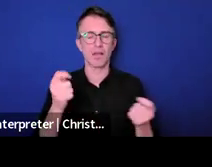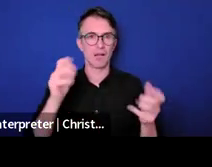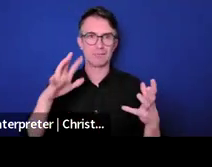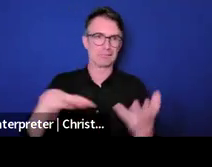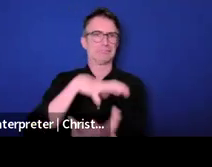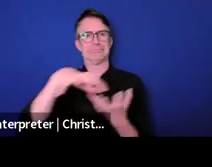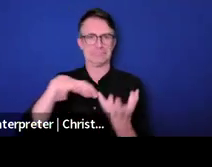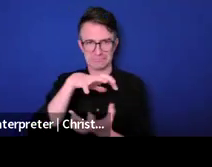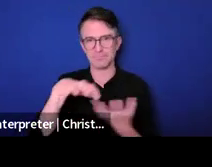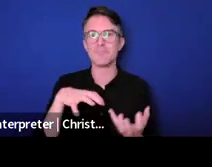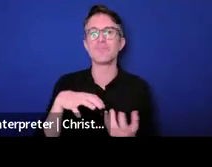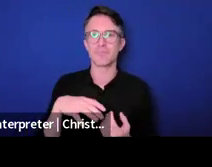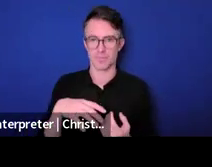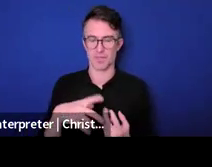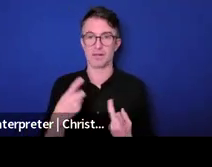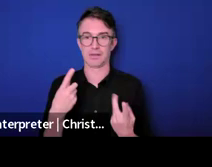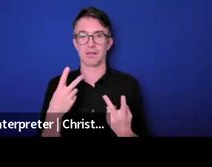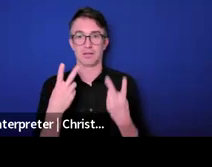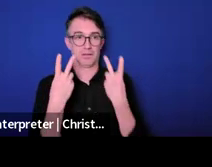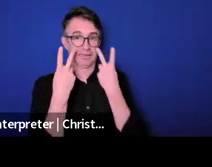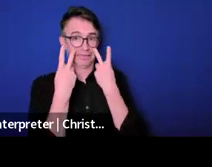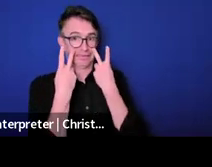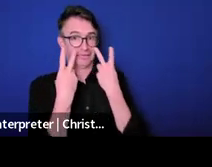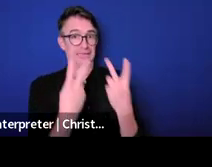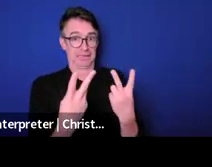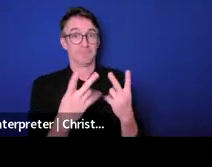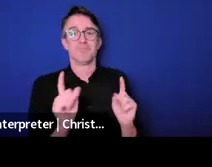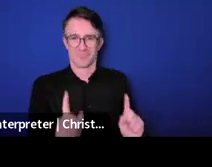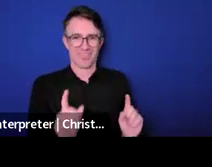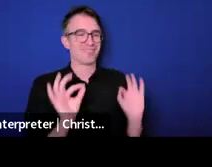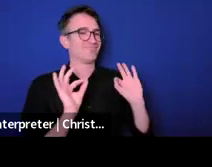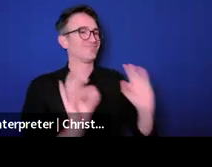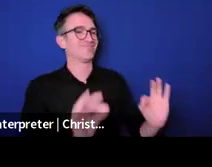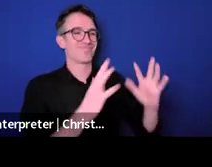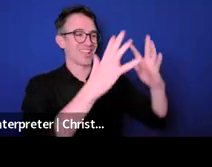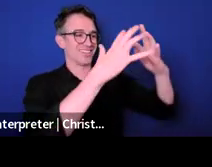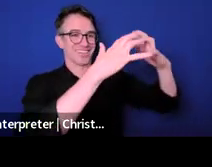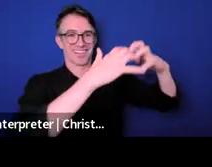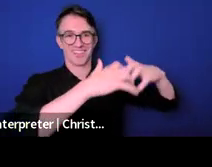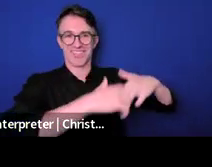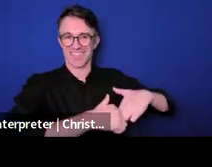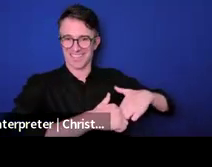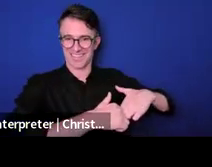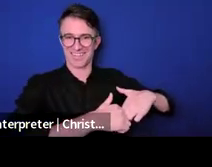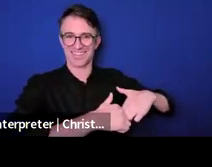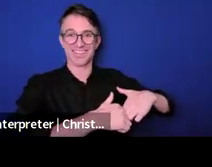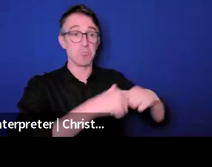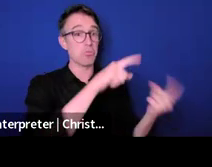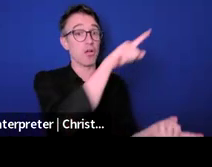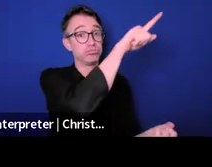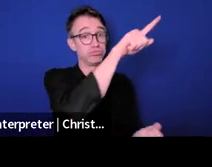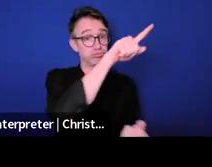see that if in 2015 we had 4,500 people, now children, now it's